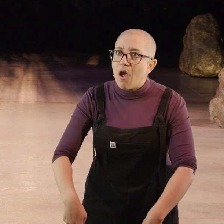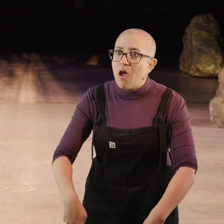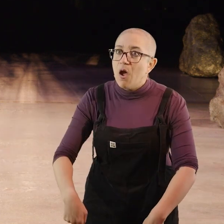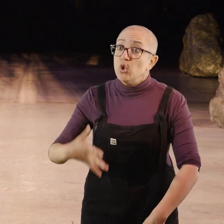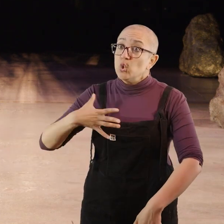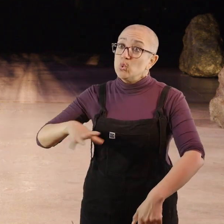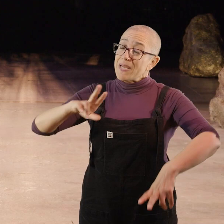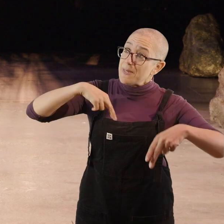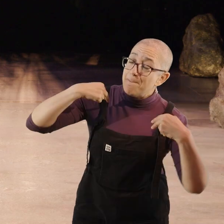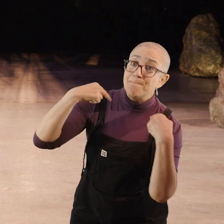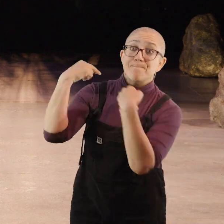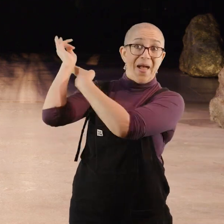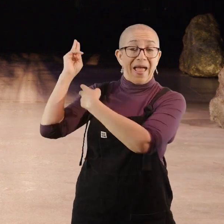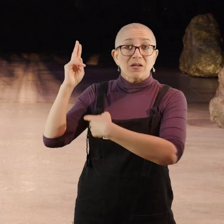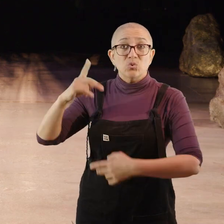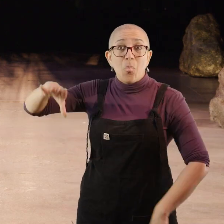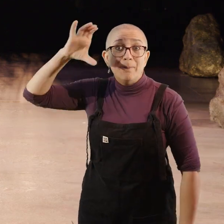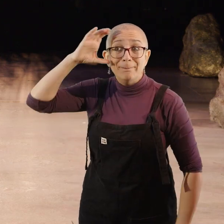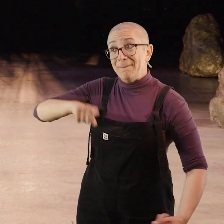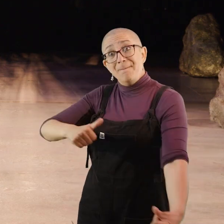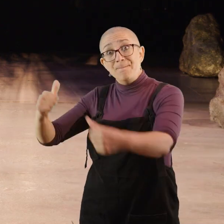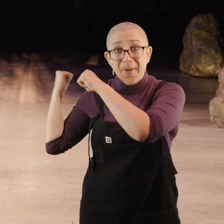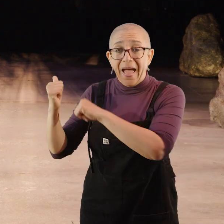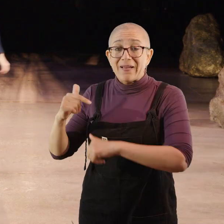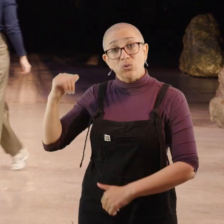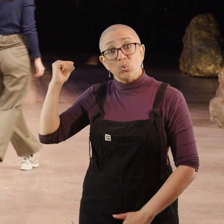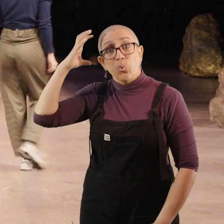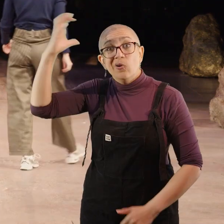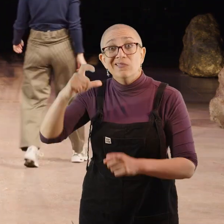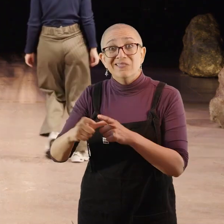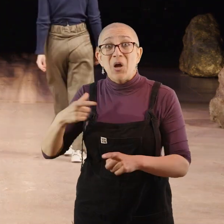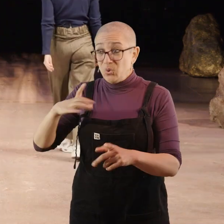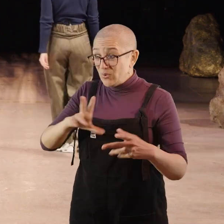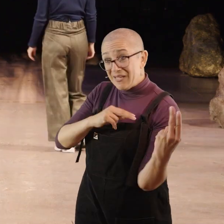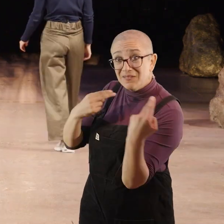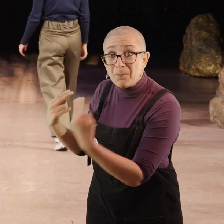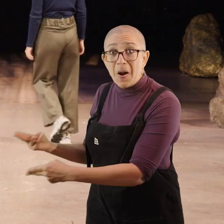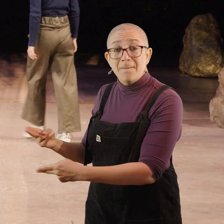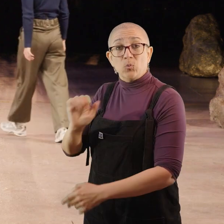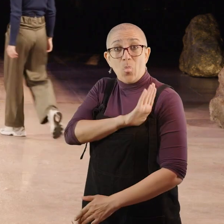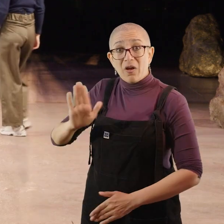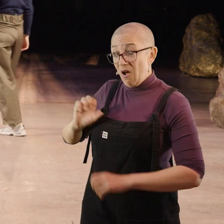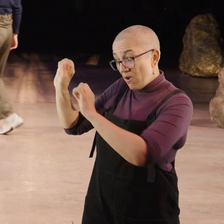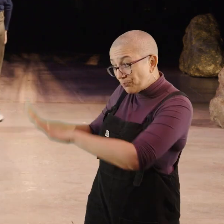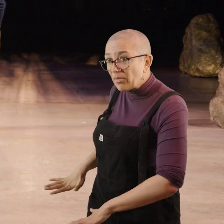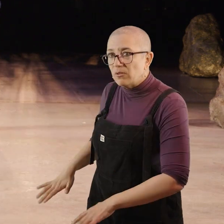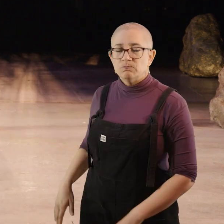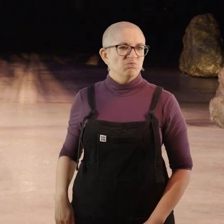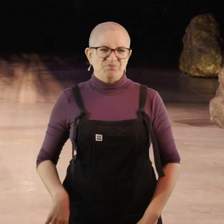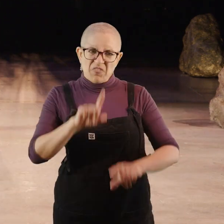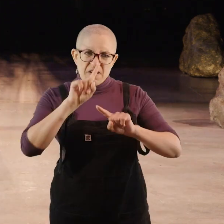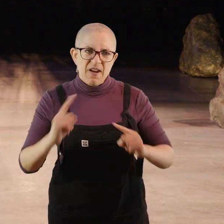there. Go, carry them, smear the sleepy grooms with blood. I'll go no